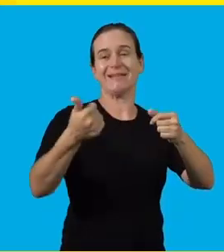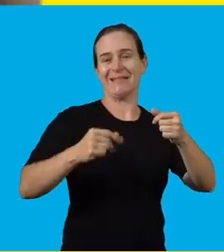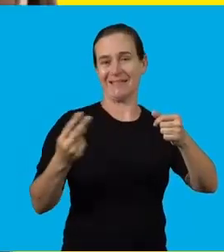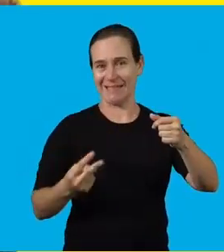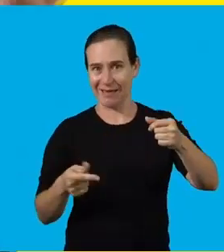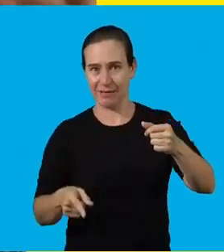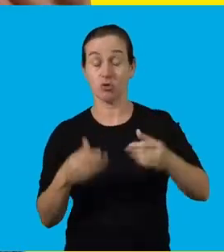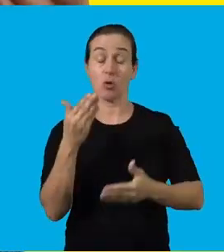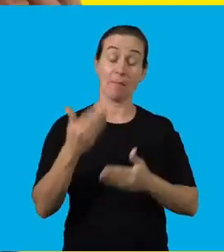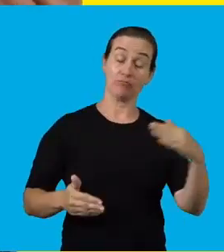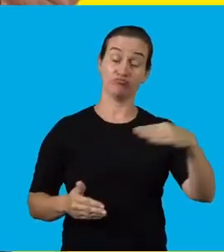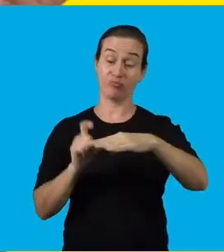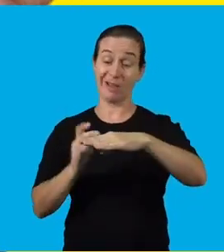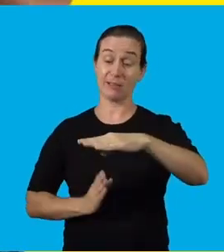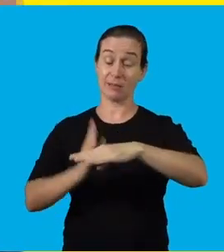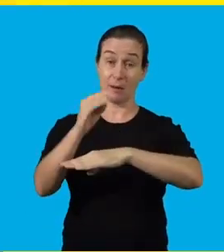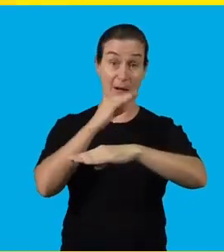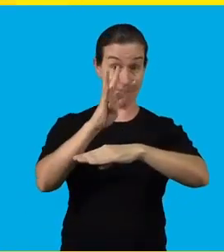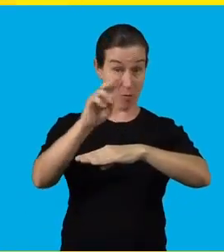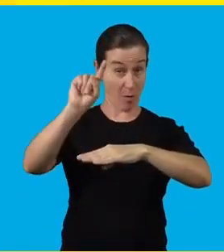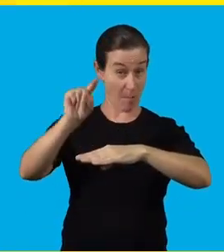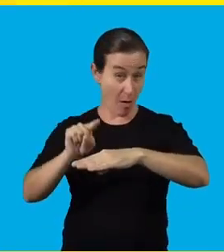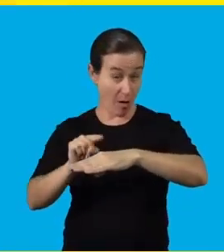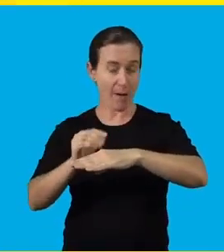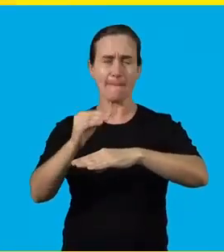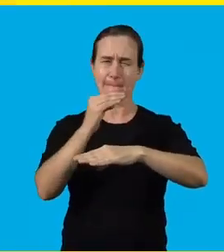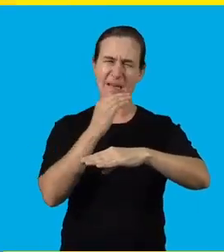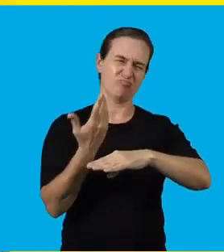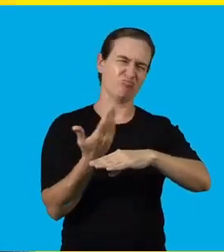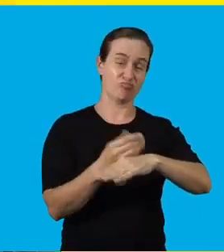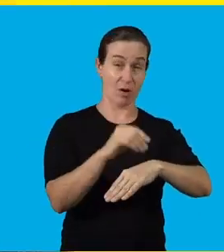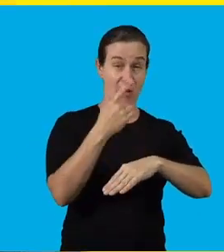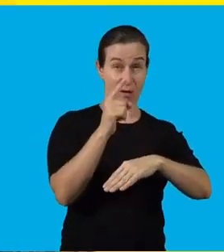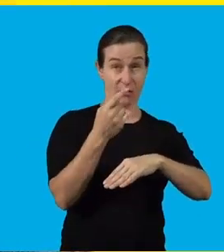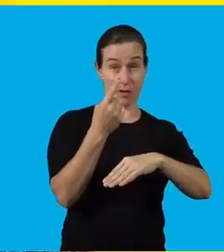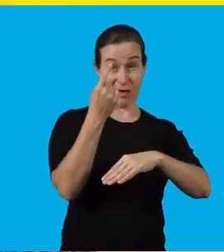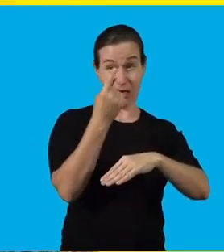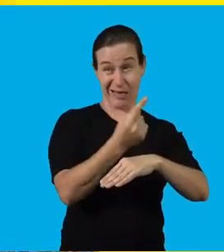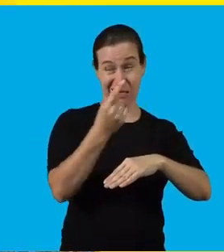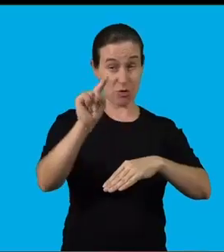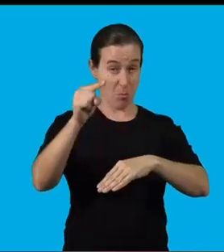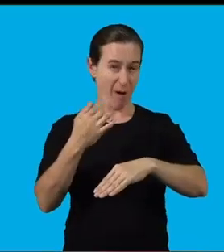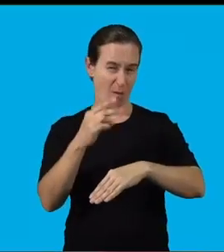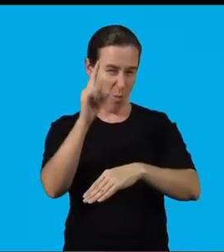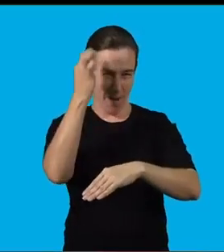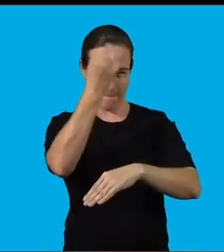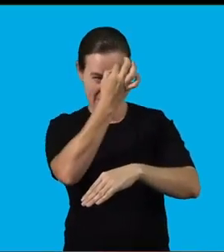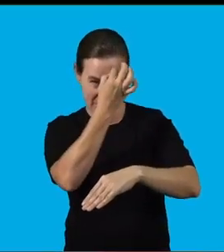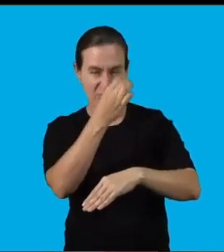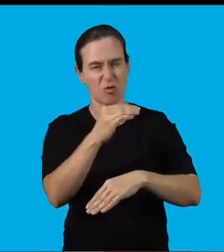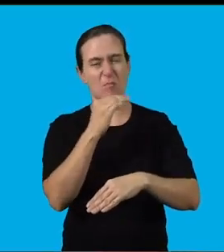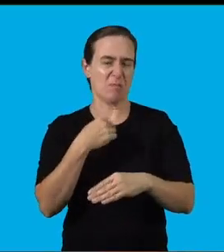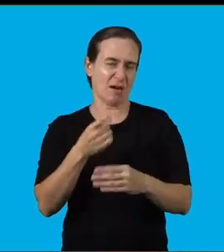where finding the intercepts is maybe 4 marks and we're spending a mark a minute, so no more than 5 minutes on finding the x-intercepts,